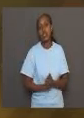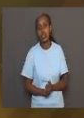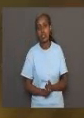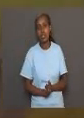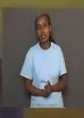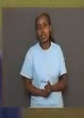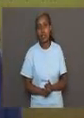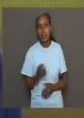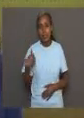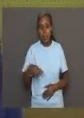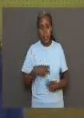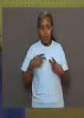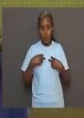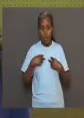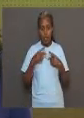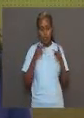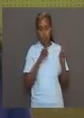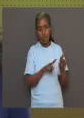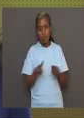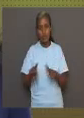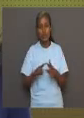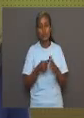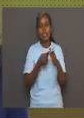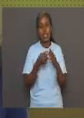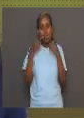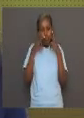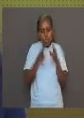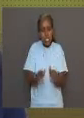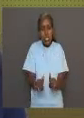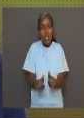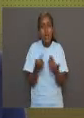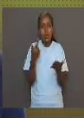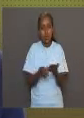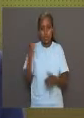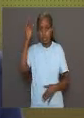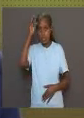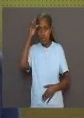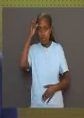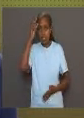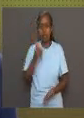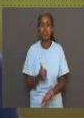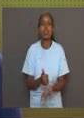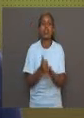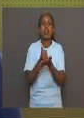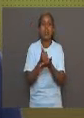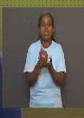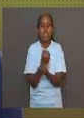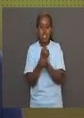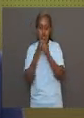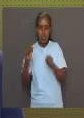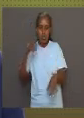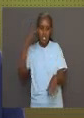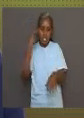revolution. We have also begun to see how these concepts can help us